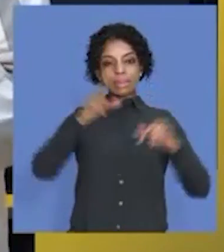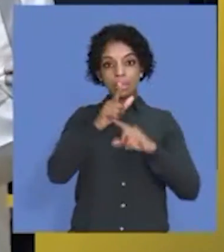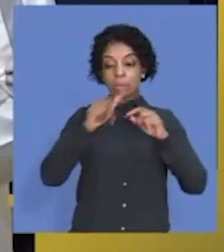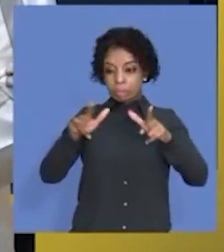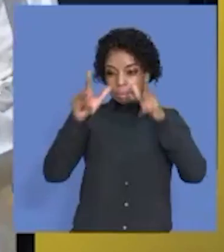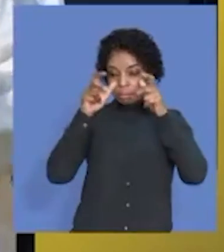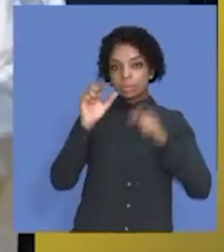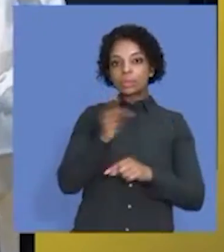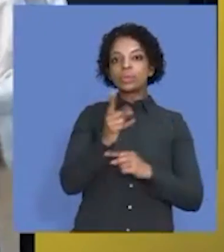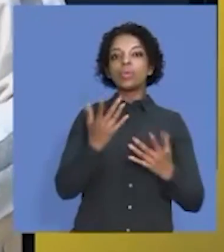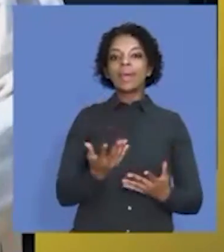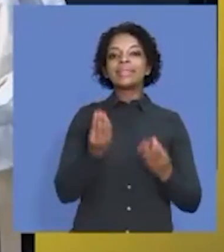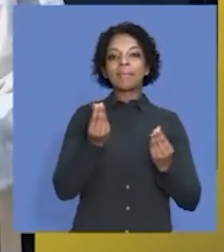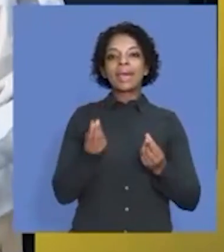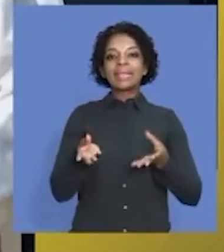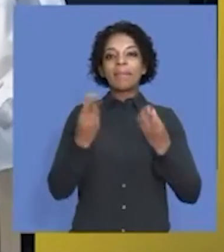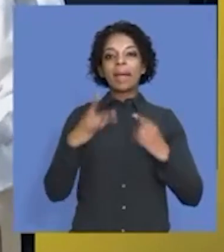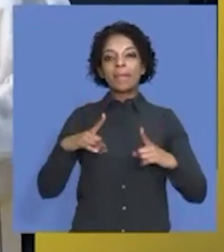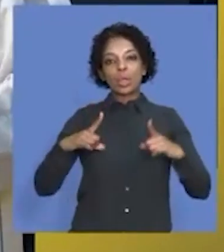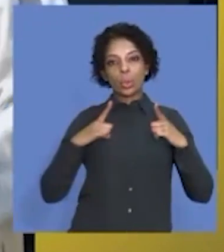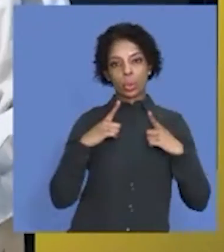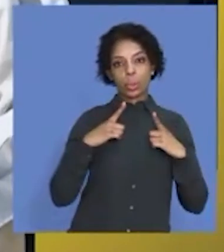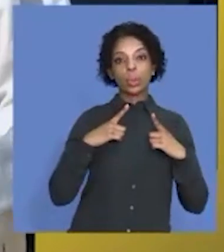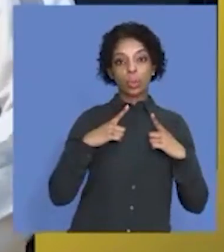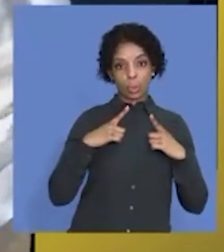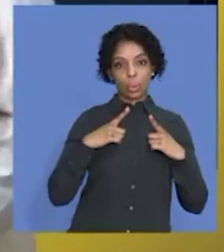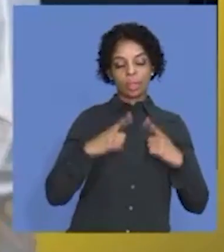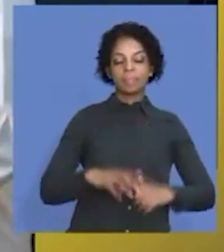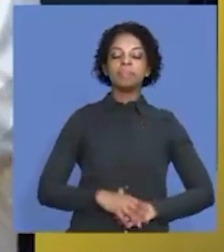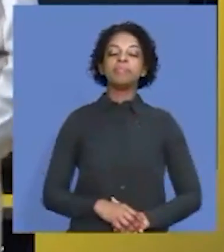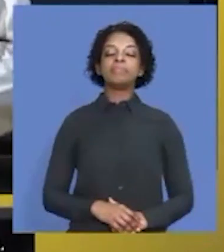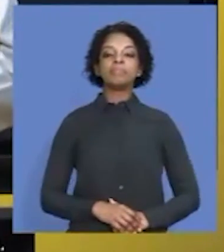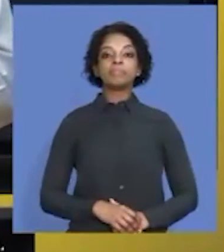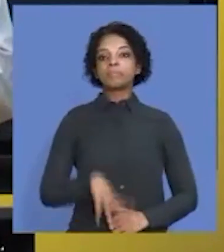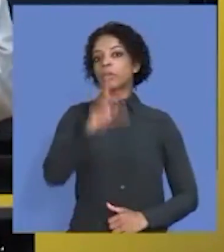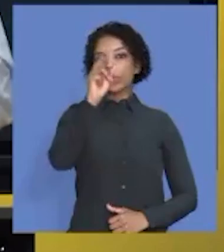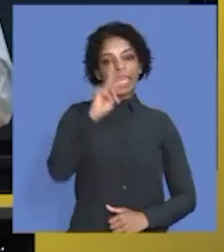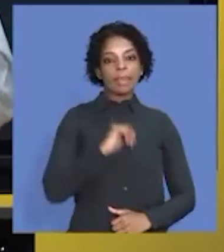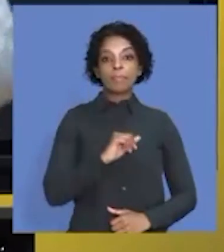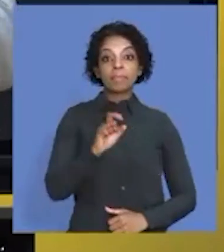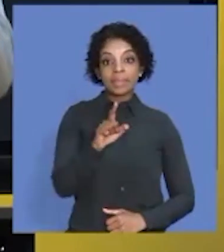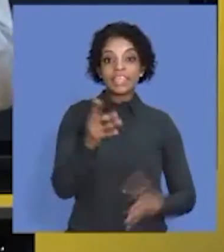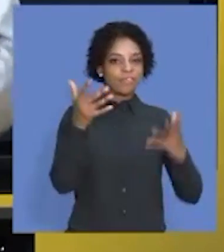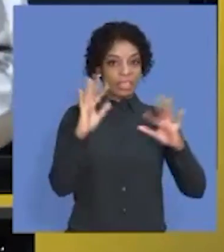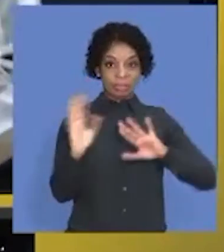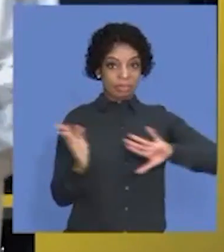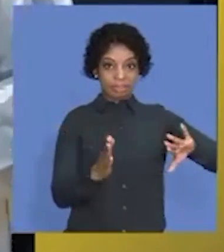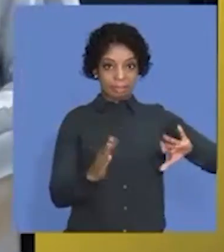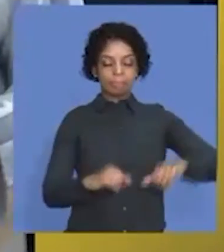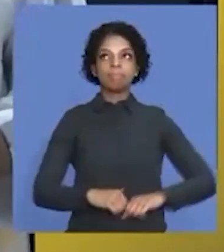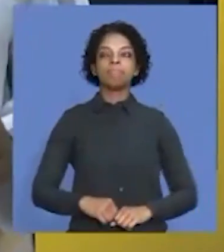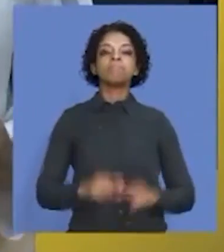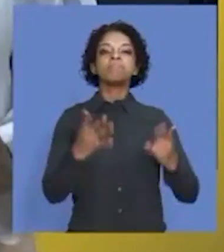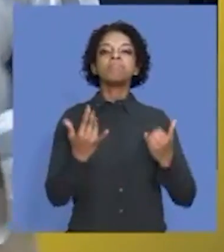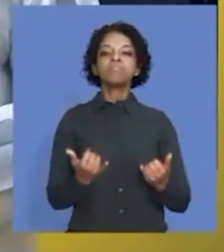deferred income or income received in advance. Okay, once you've identified that, now we go into